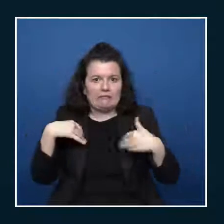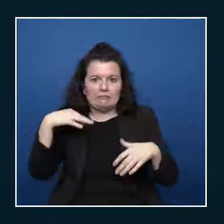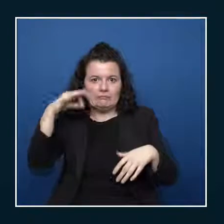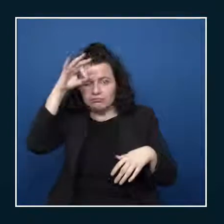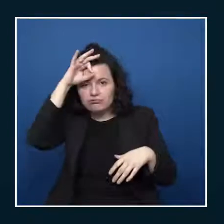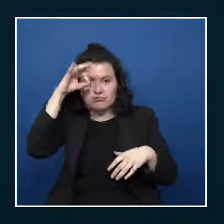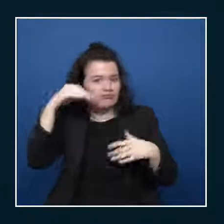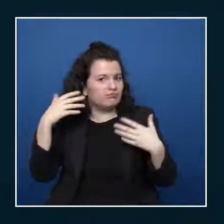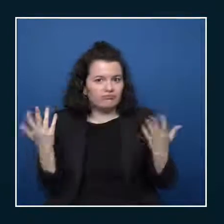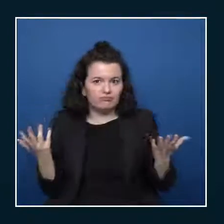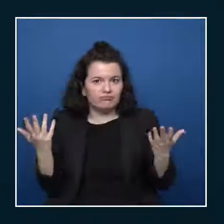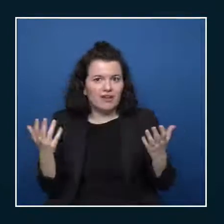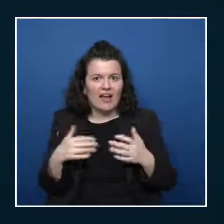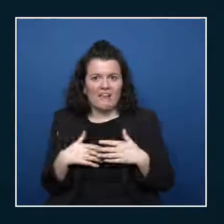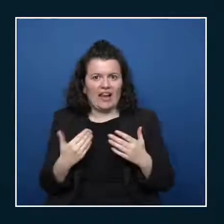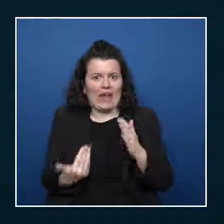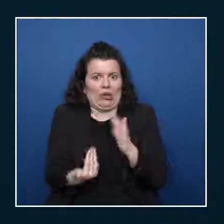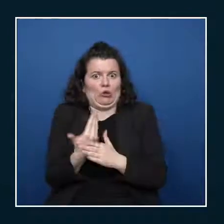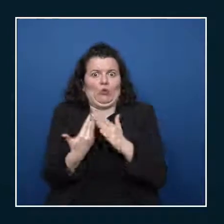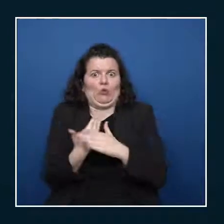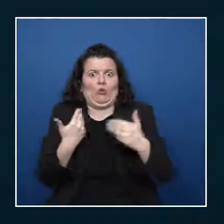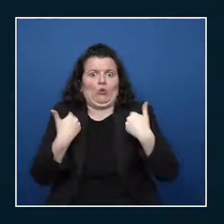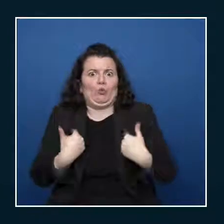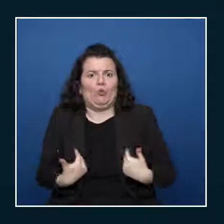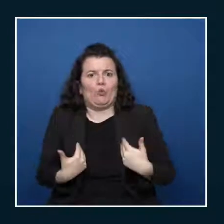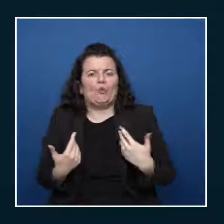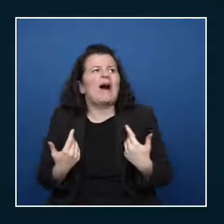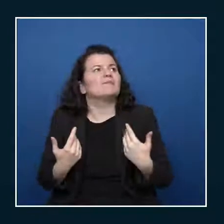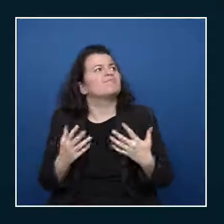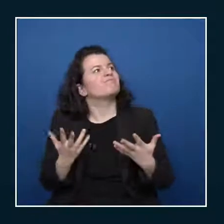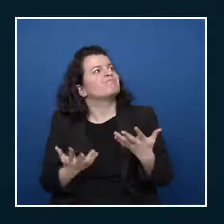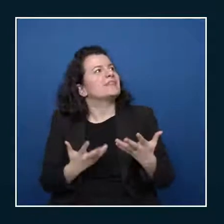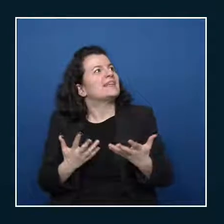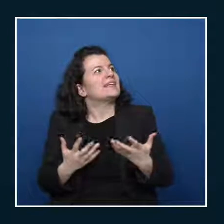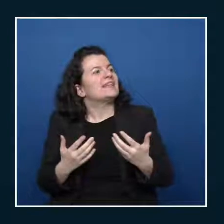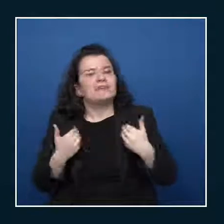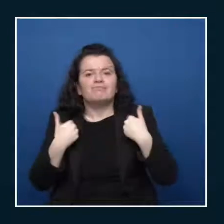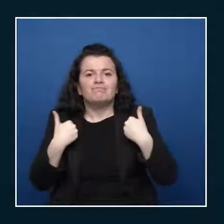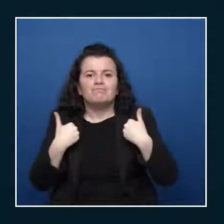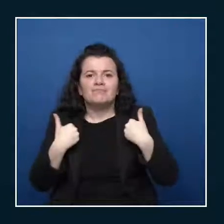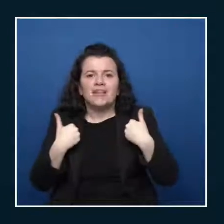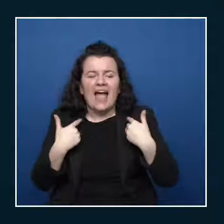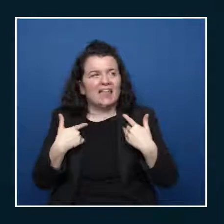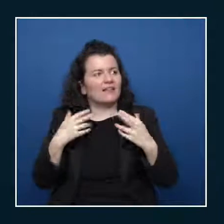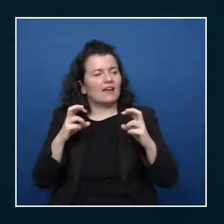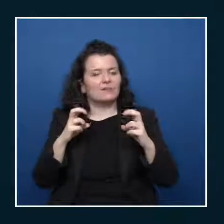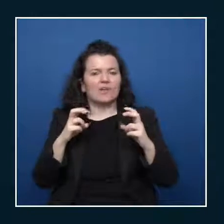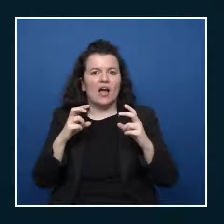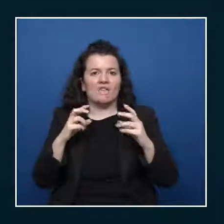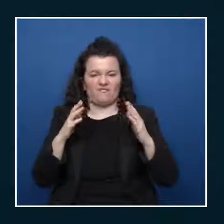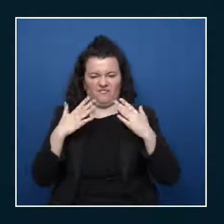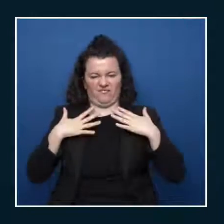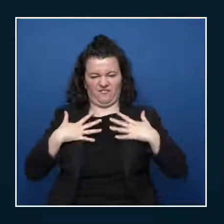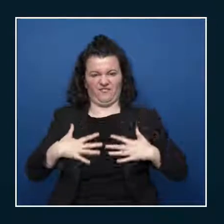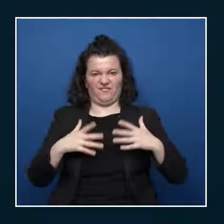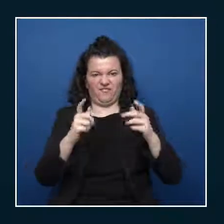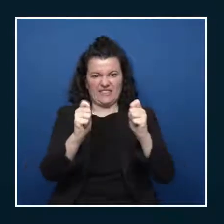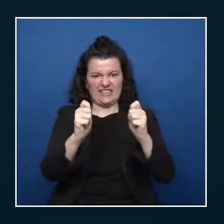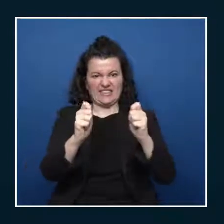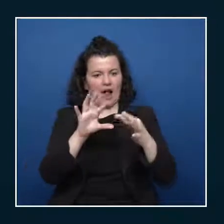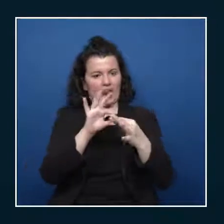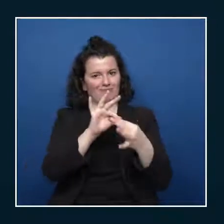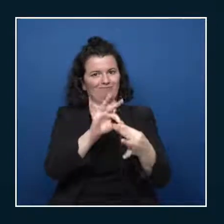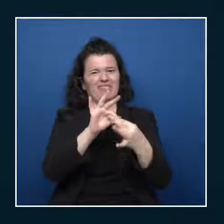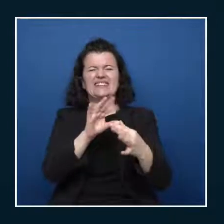to, I'm not going to say like have a physical connection, but scripting and